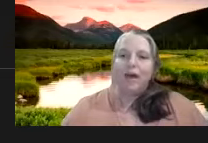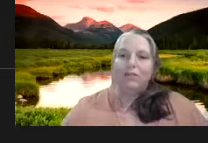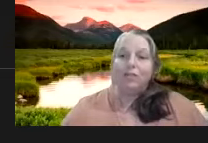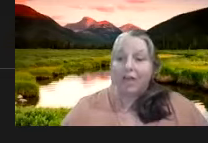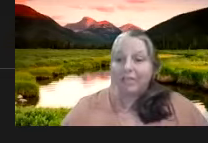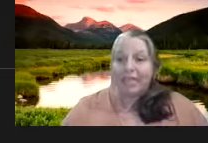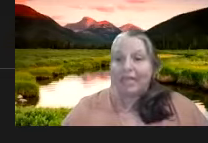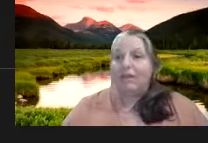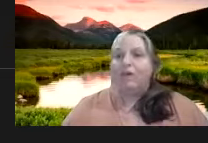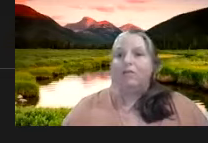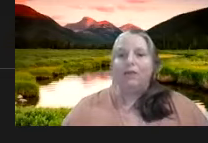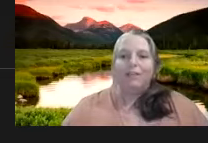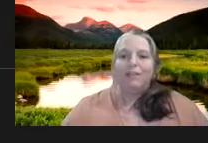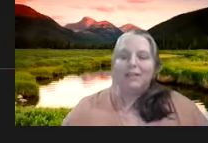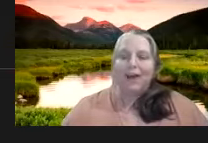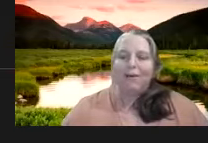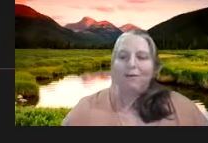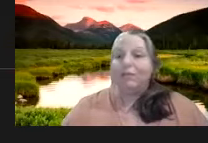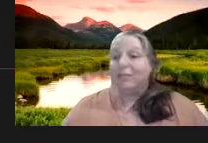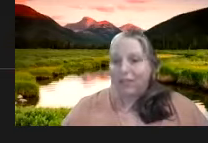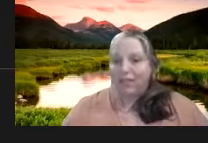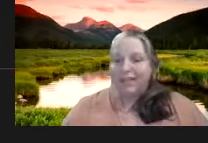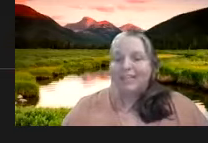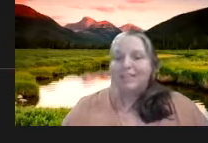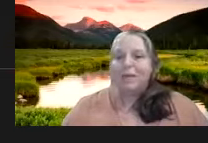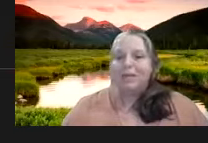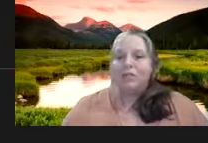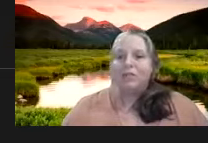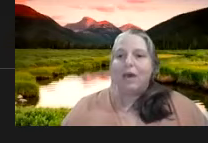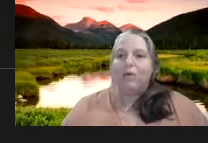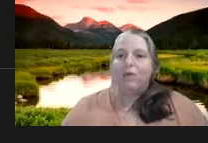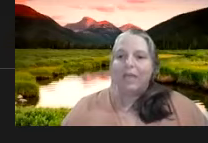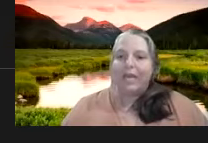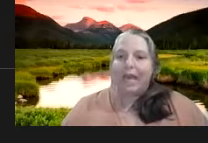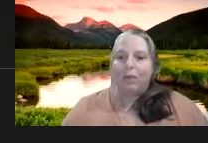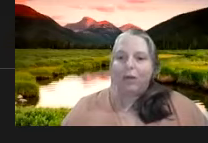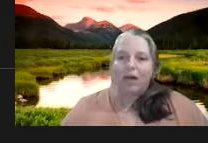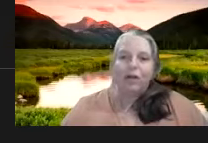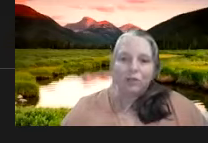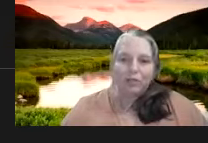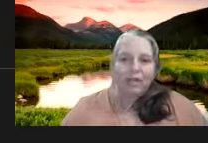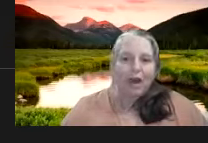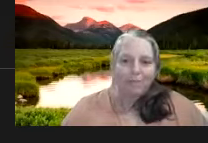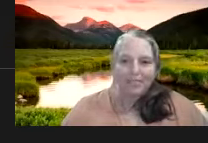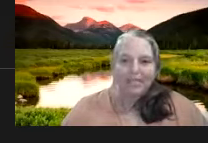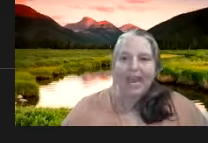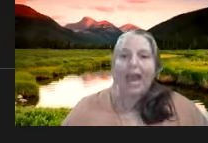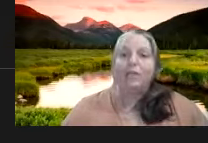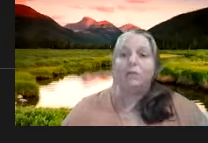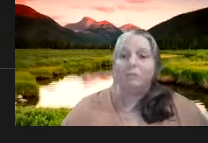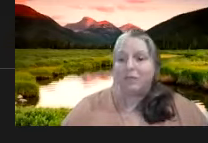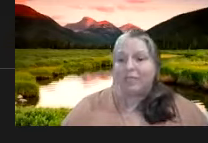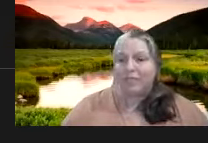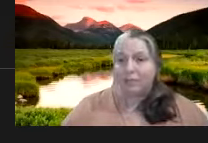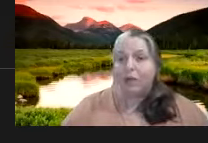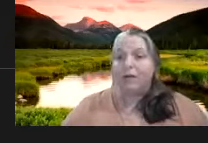of gender identity, regardless of religion, to make sure that we're getting and we are culturally competent as